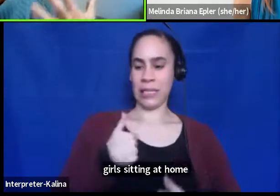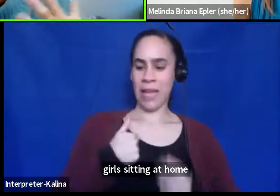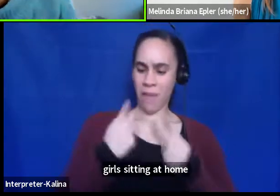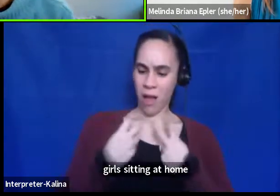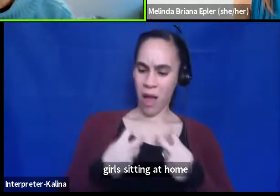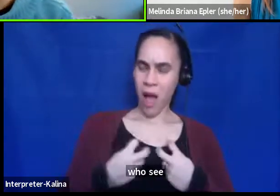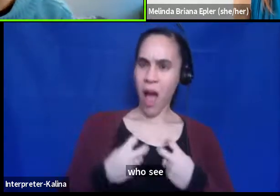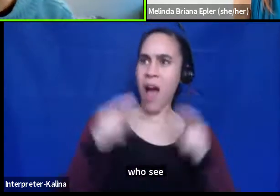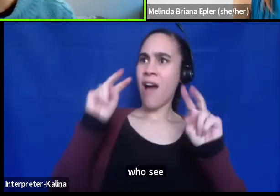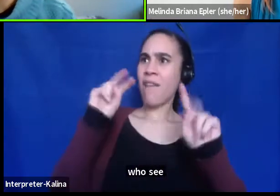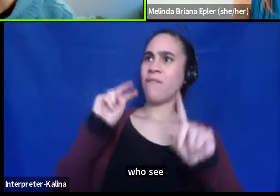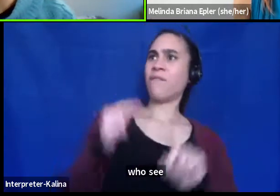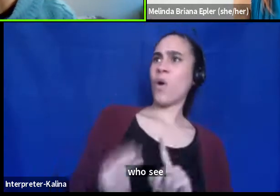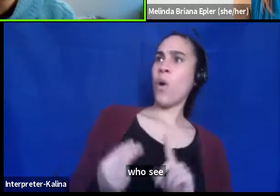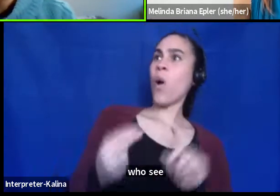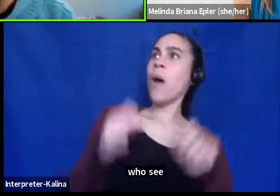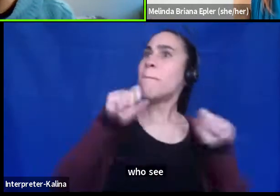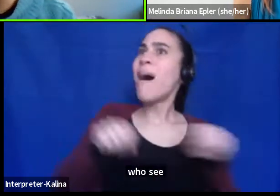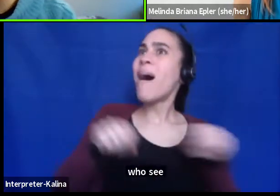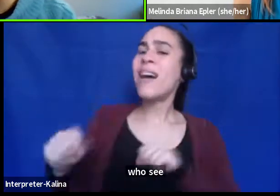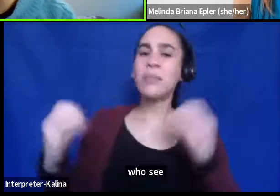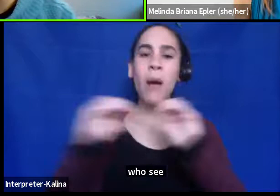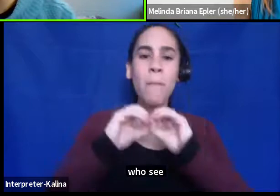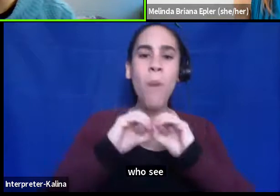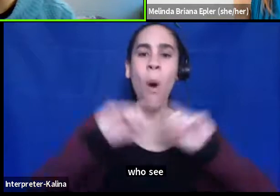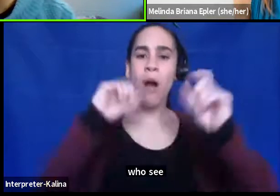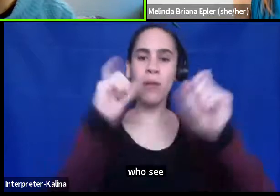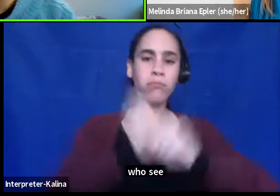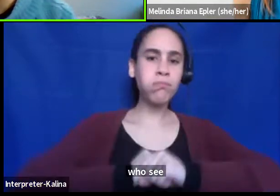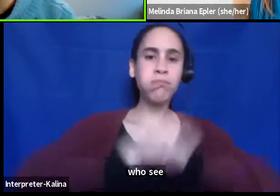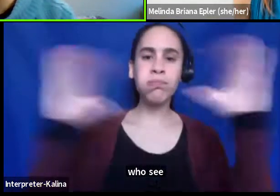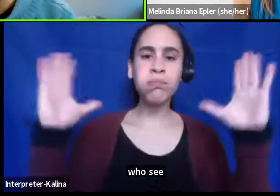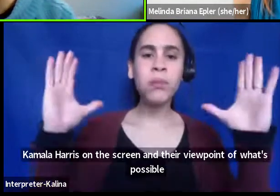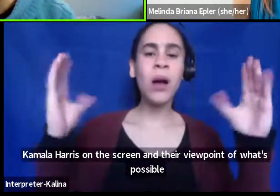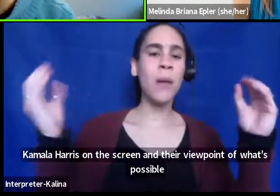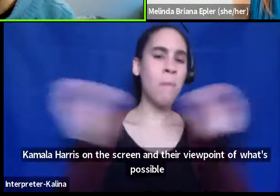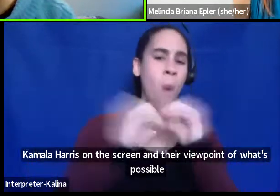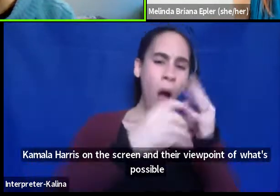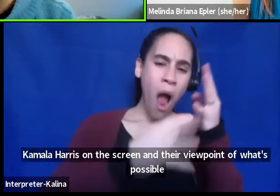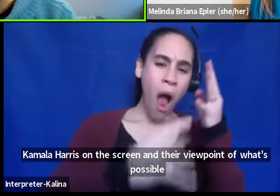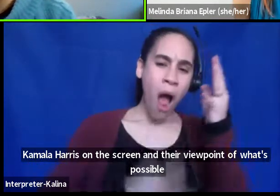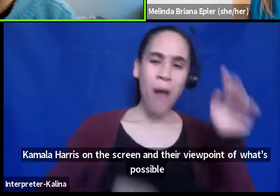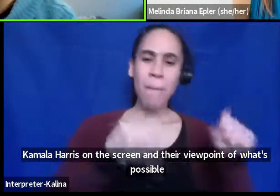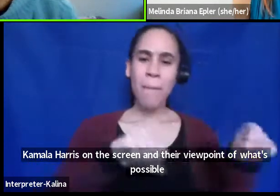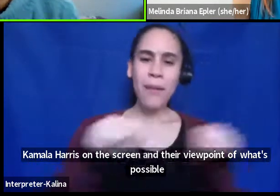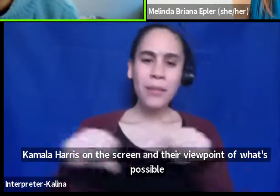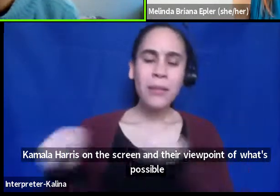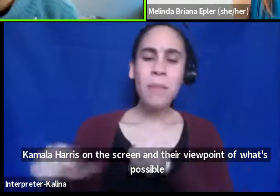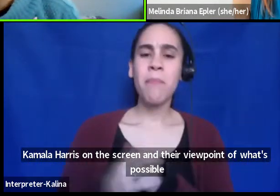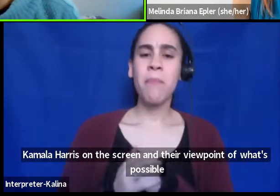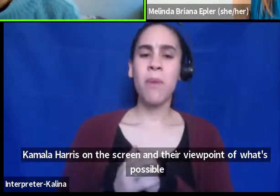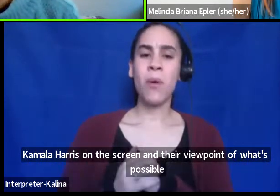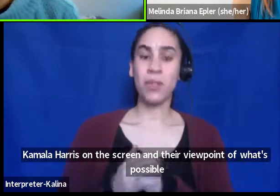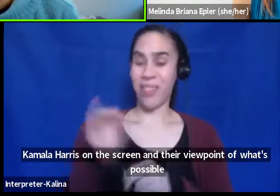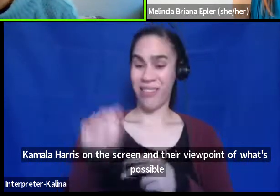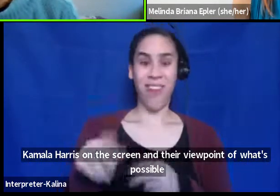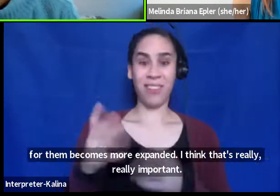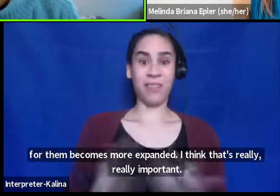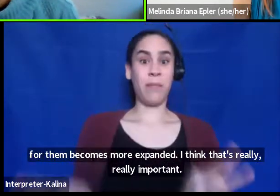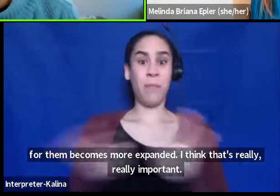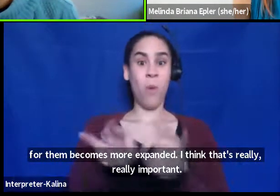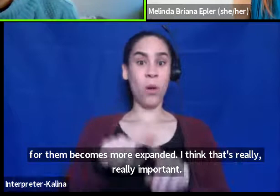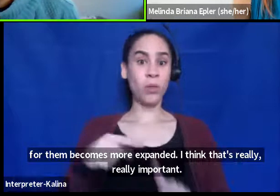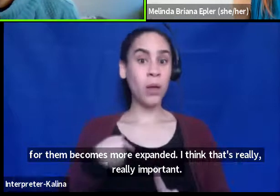them becomes more expanded, I think that's really, really important. So I would say that those things are, to me, are really meaningful,